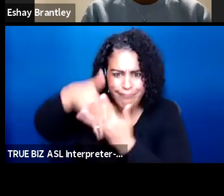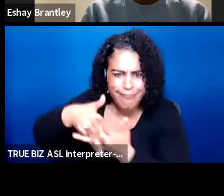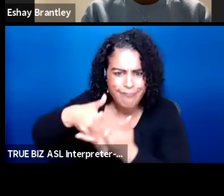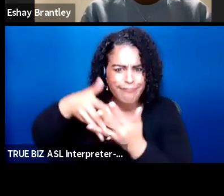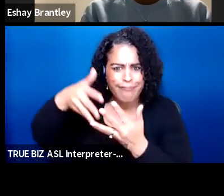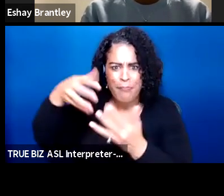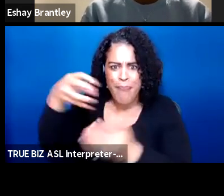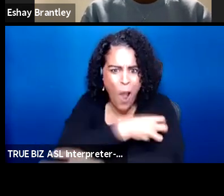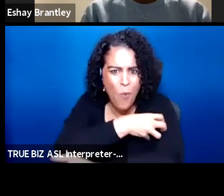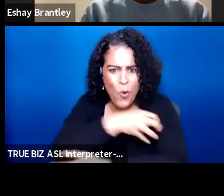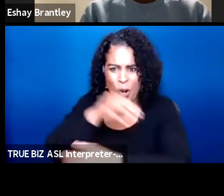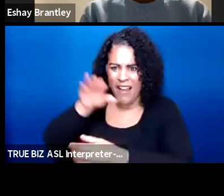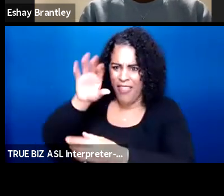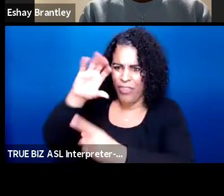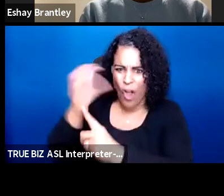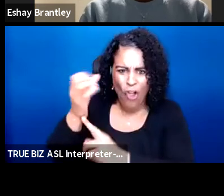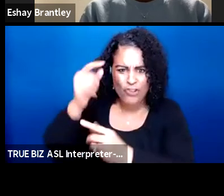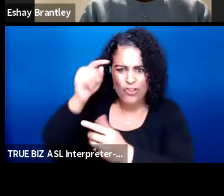creation. And